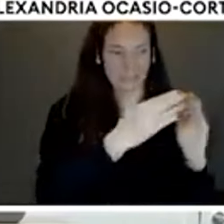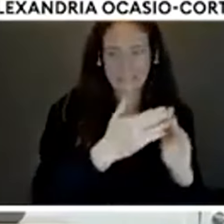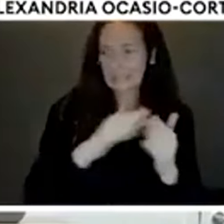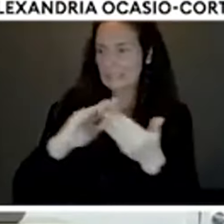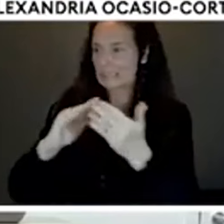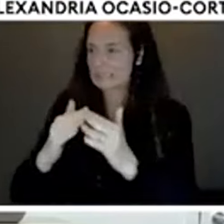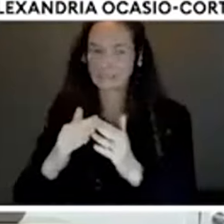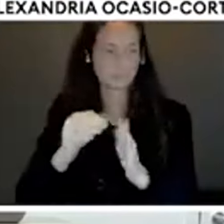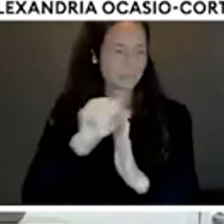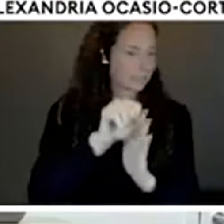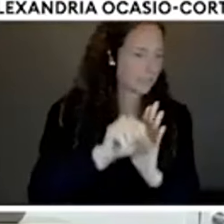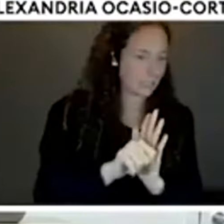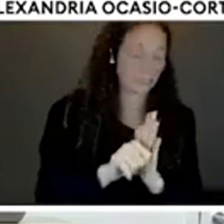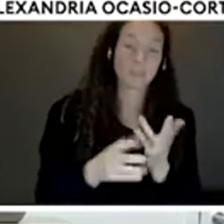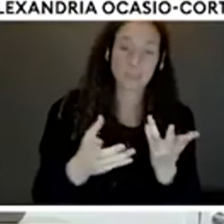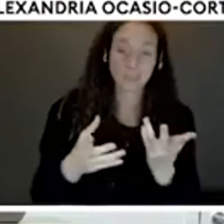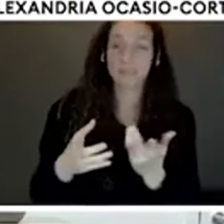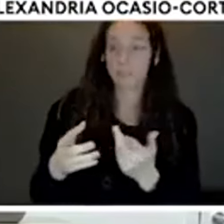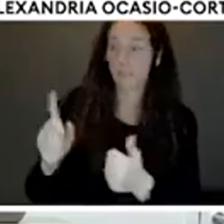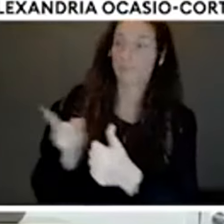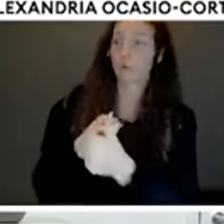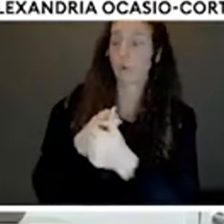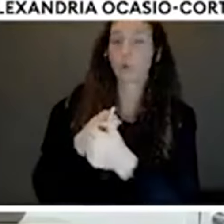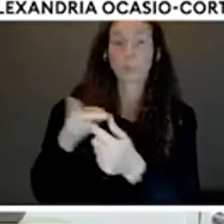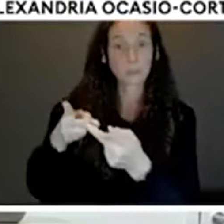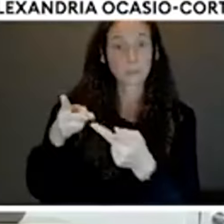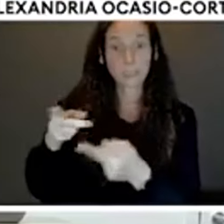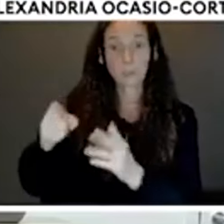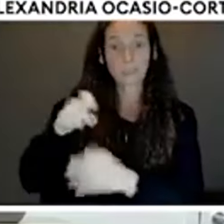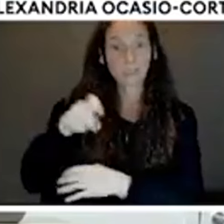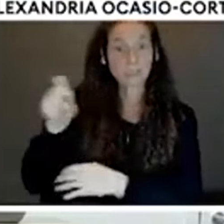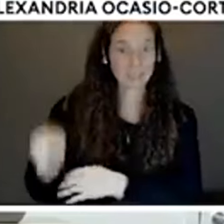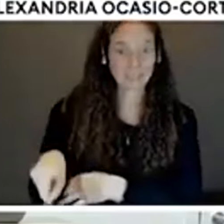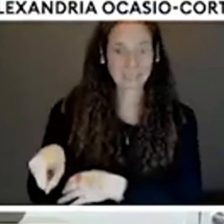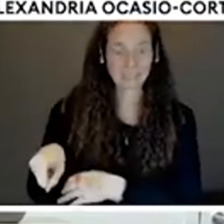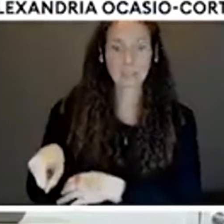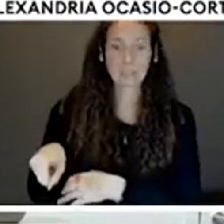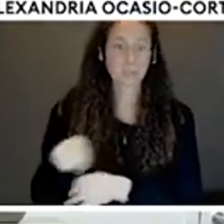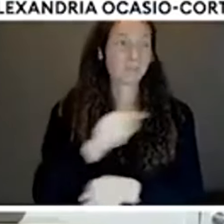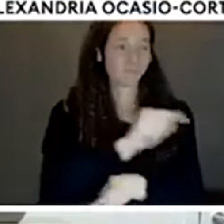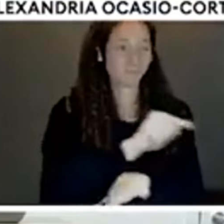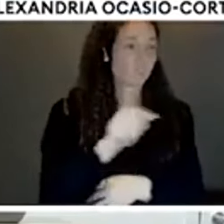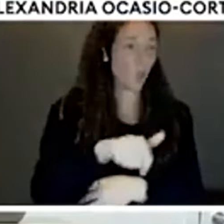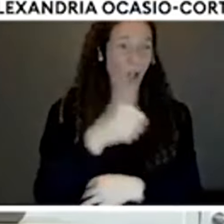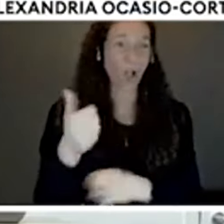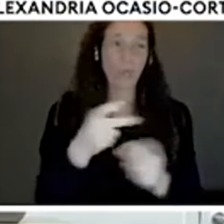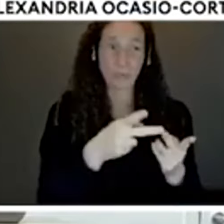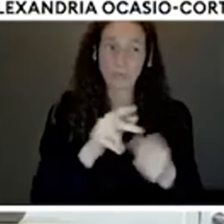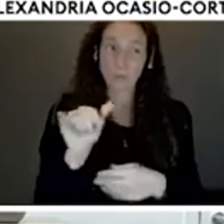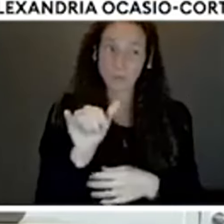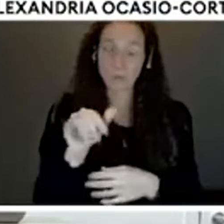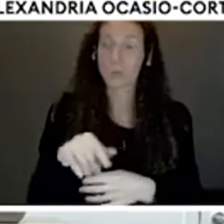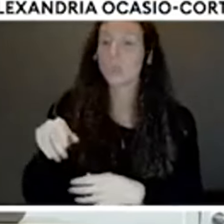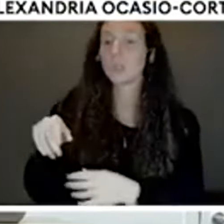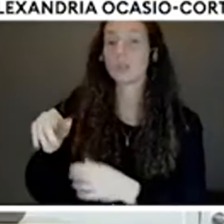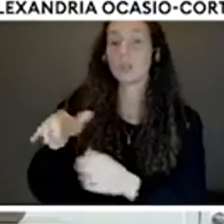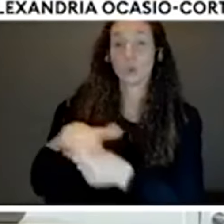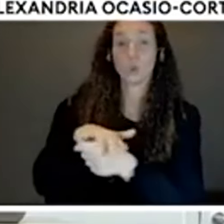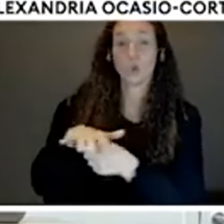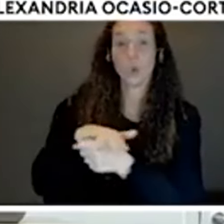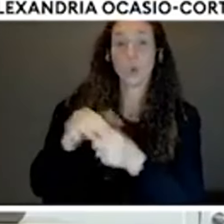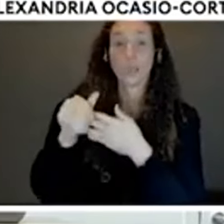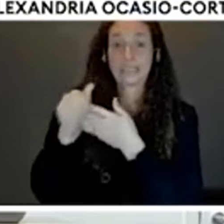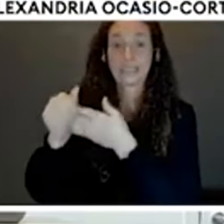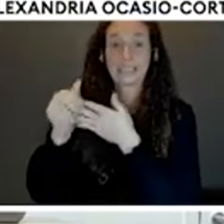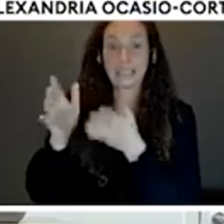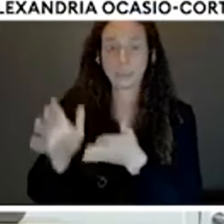would just, where local leaders will just bus people to New York City. But here's the kicker with